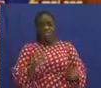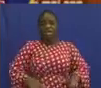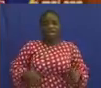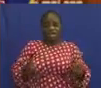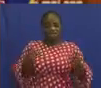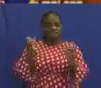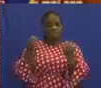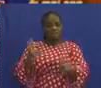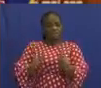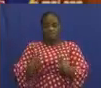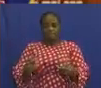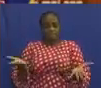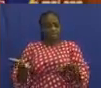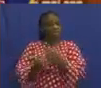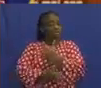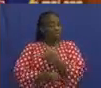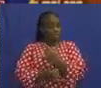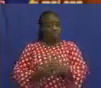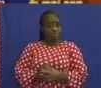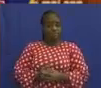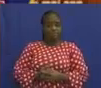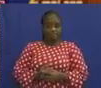the majority of persons in the country.